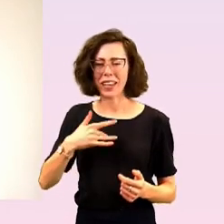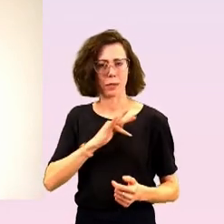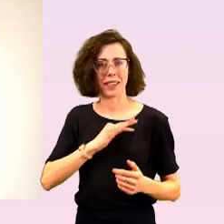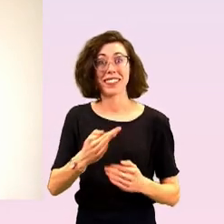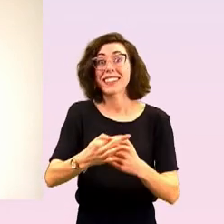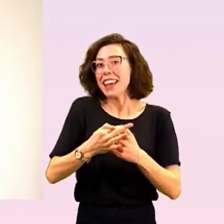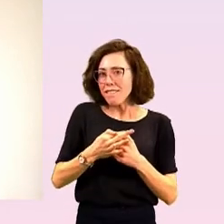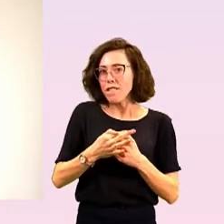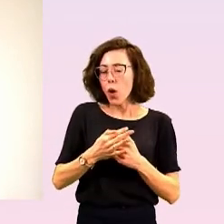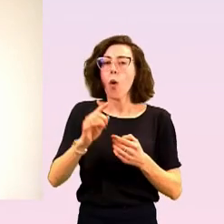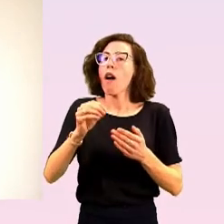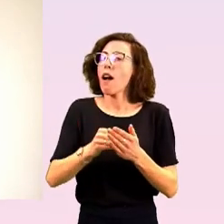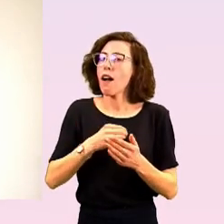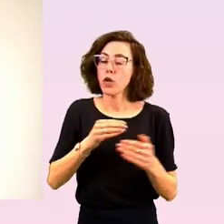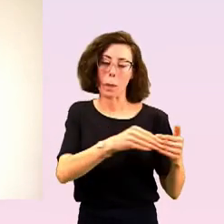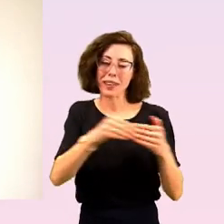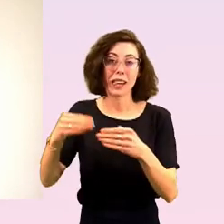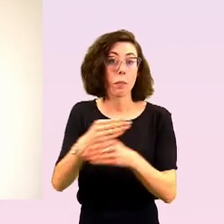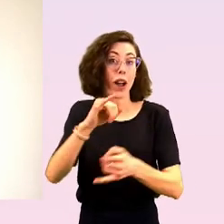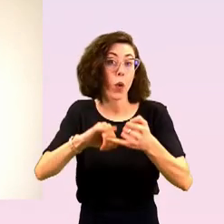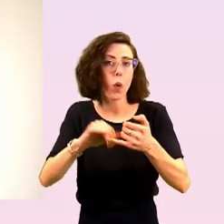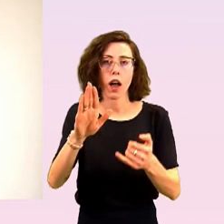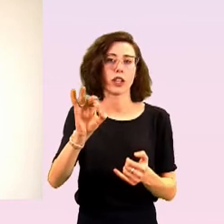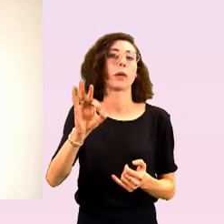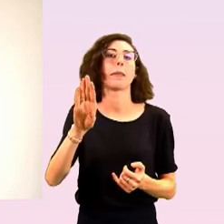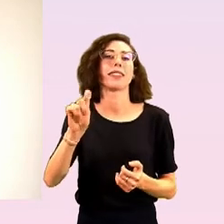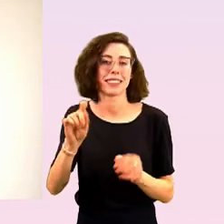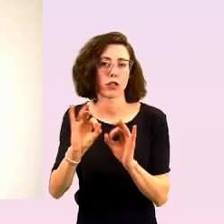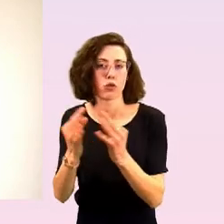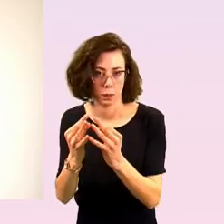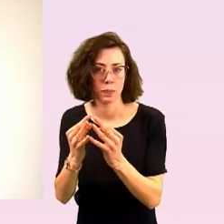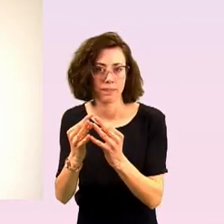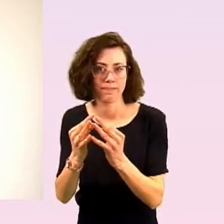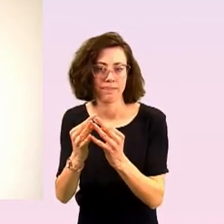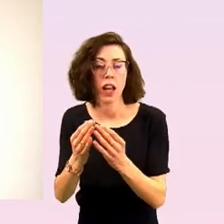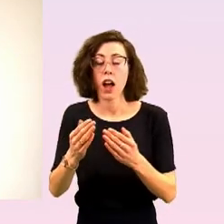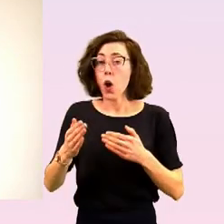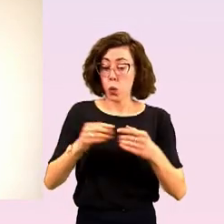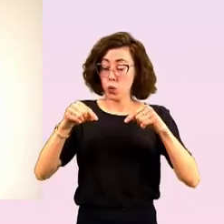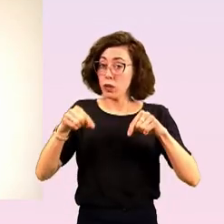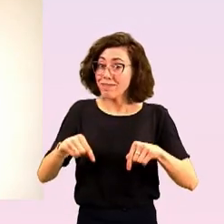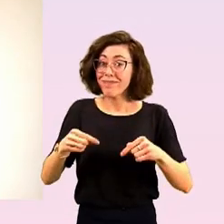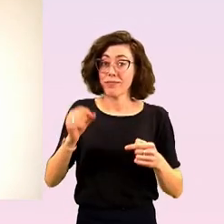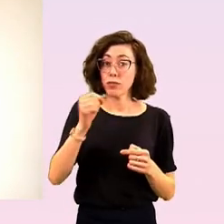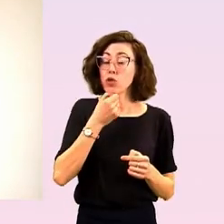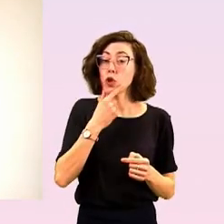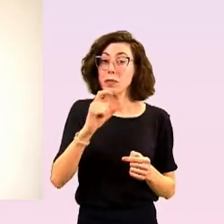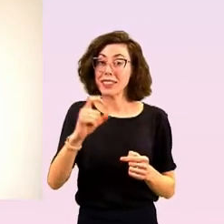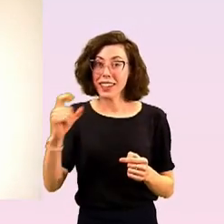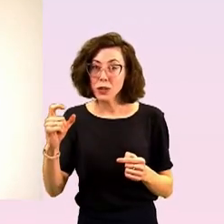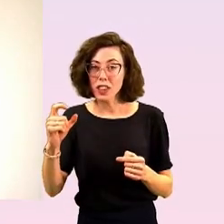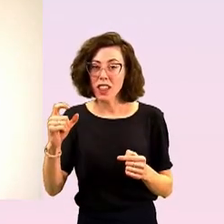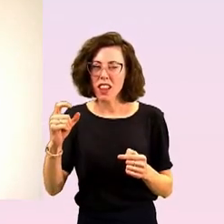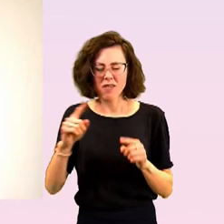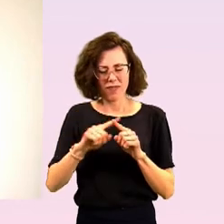be constant reaching out and constant communication. And what we do in Dublin City Council ourselves is we, at strategic times